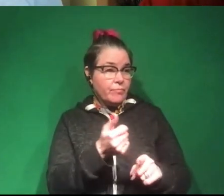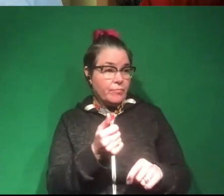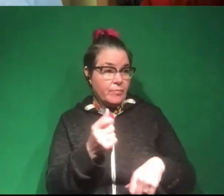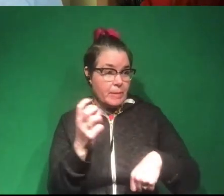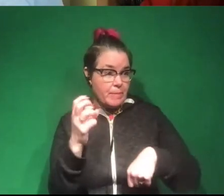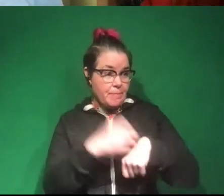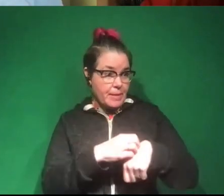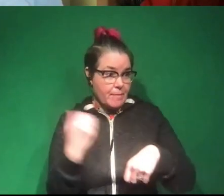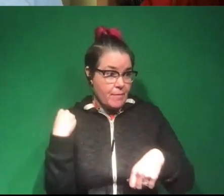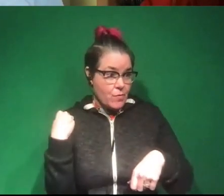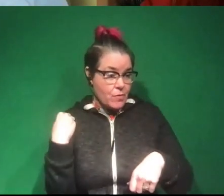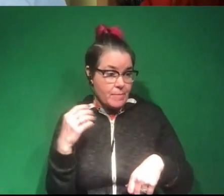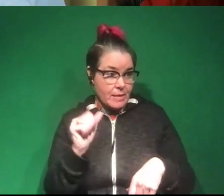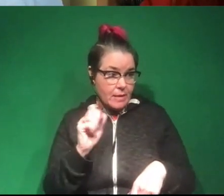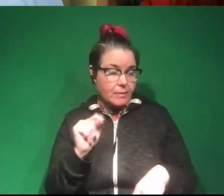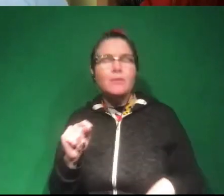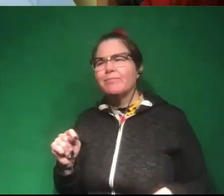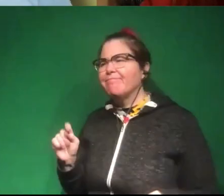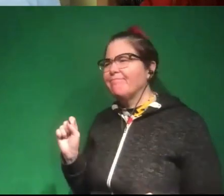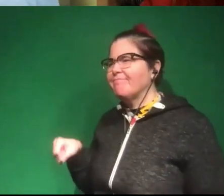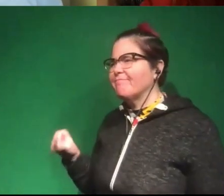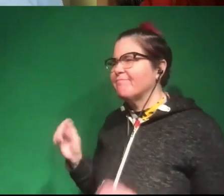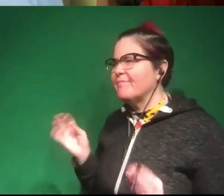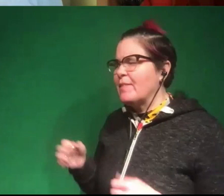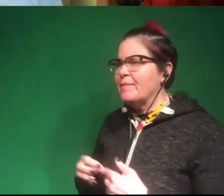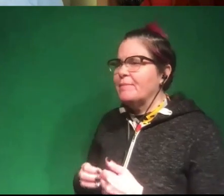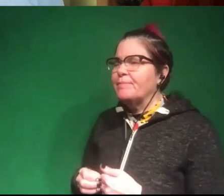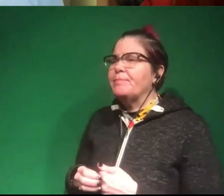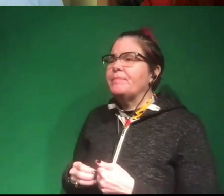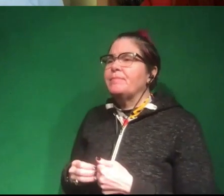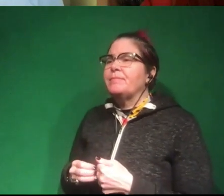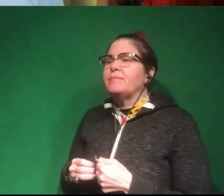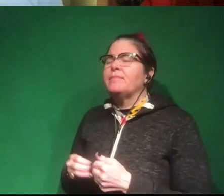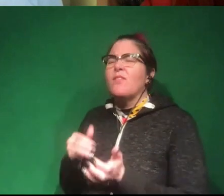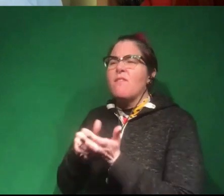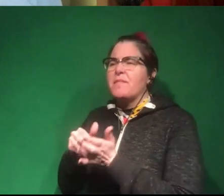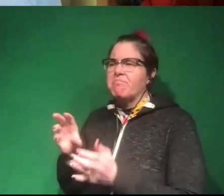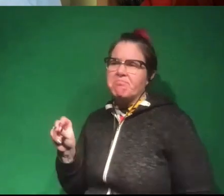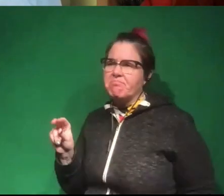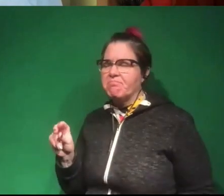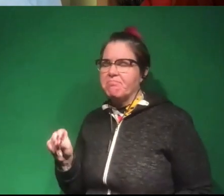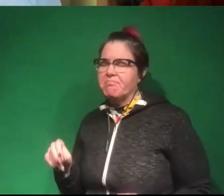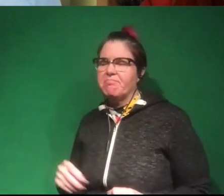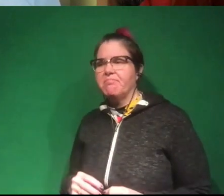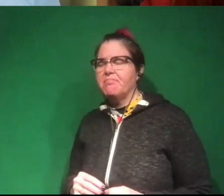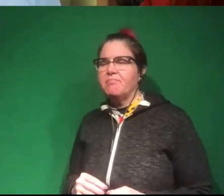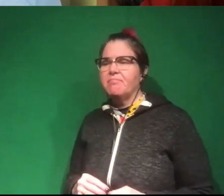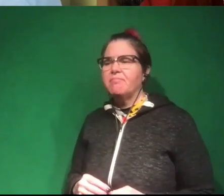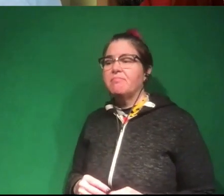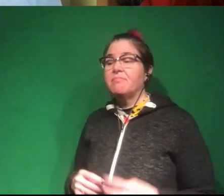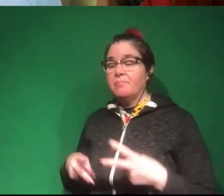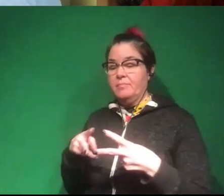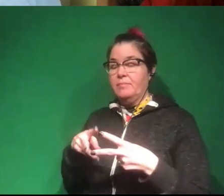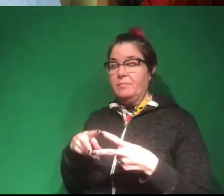ant? Yes, I have. Not often. The two ant species